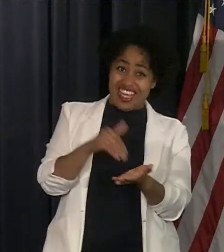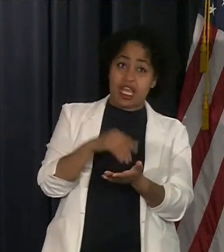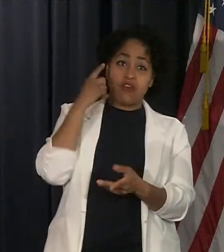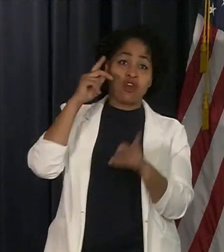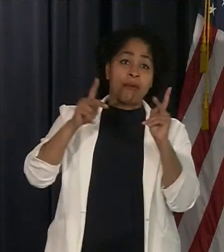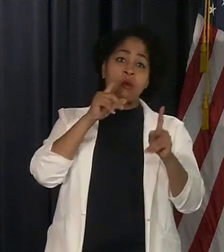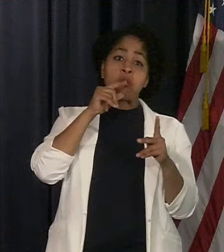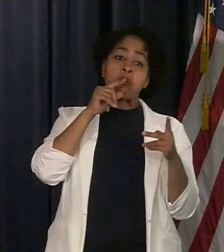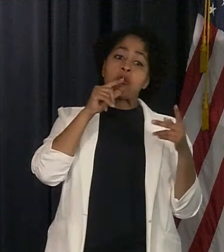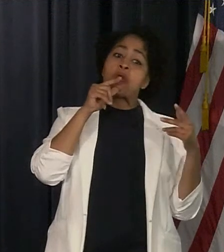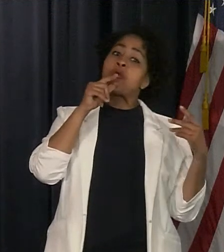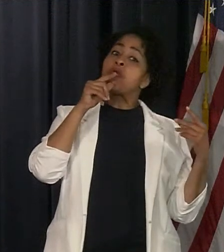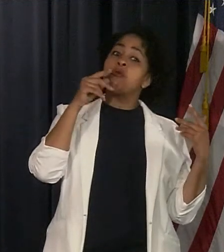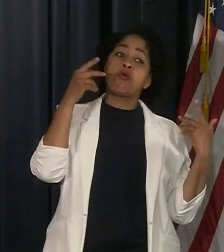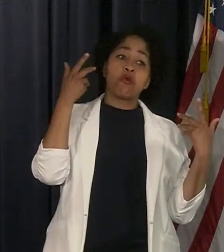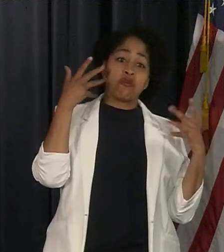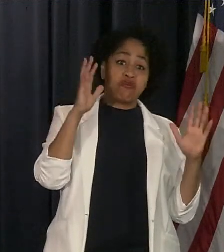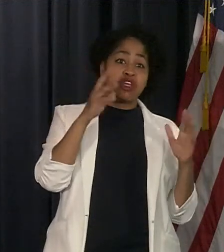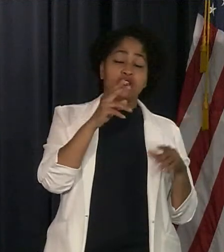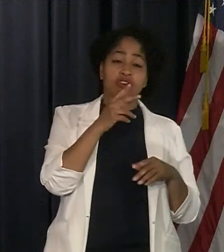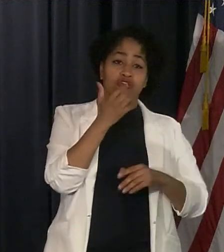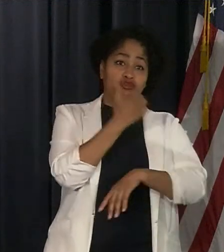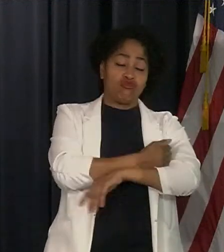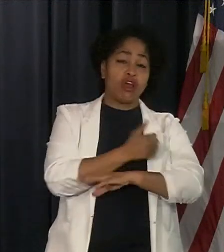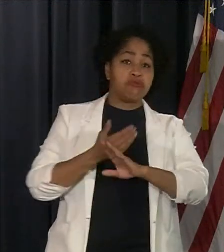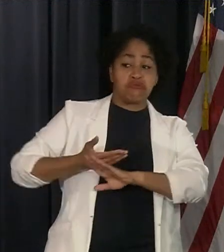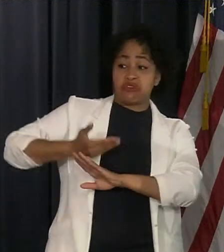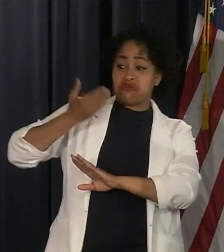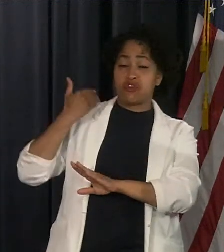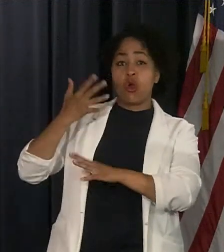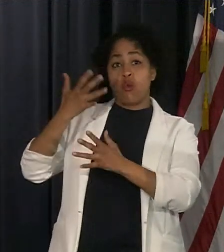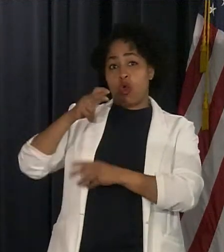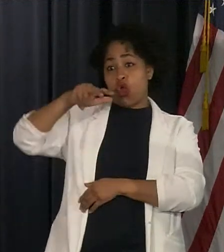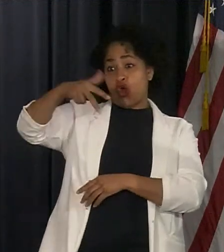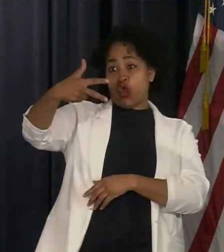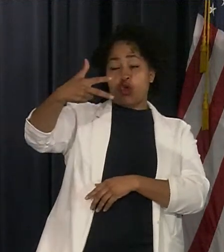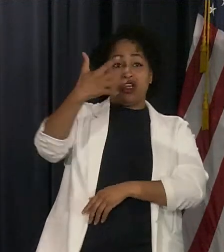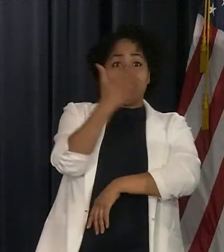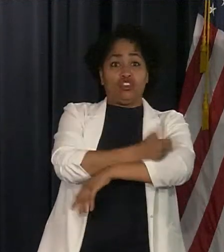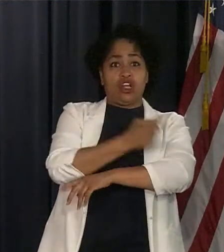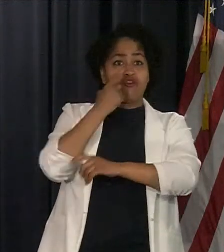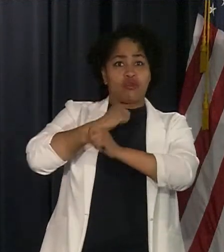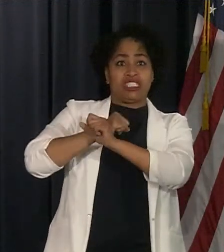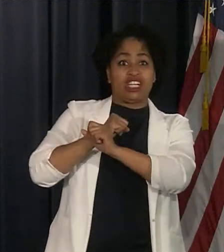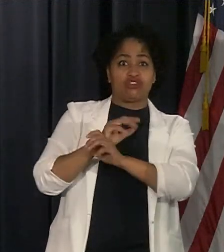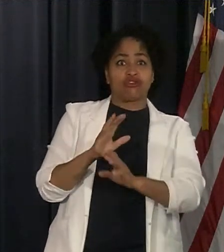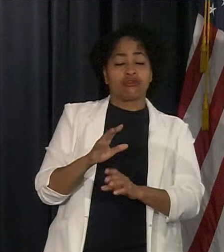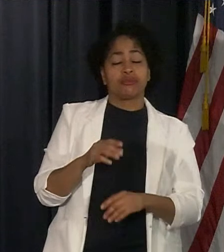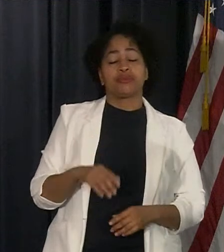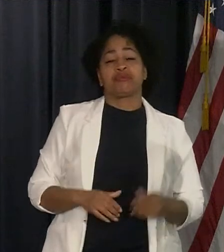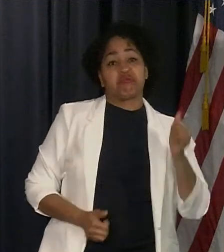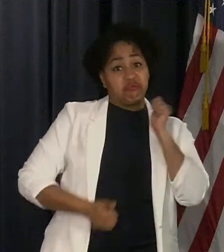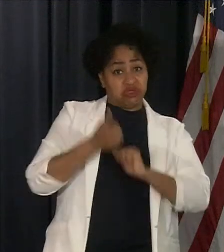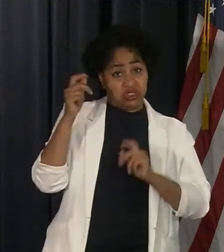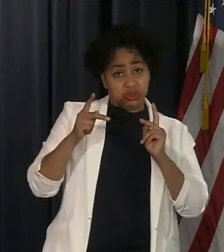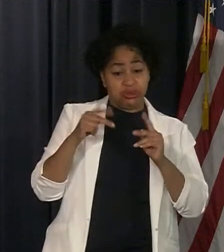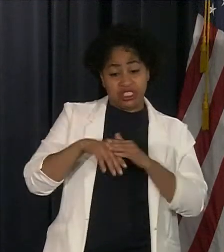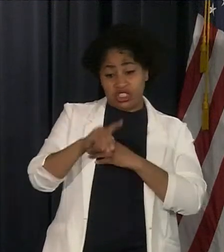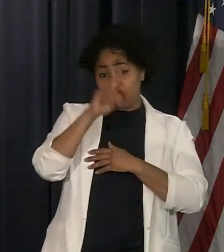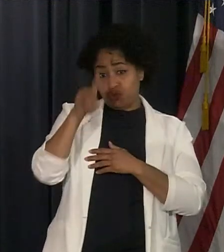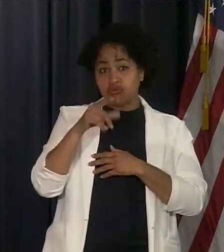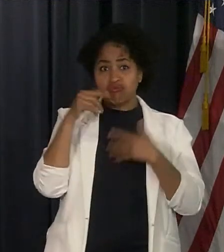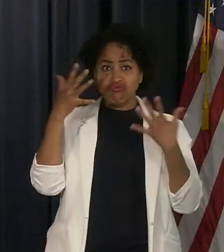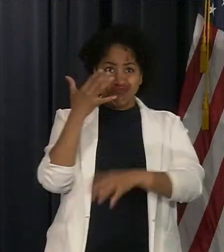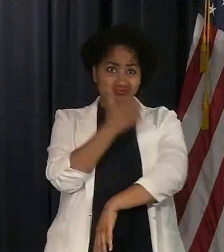who got the Pfizer and Moderna shots before and want a 3rd shot. And the vast majority of people in Detroit who have